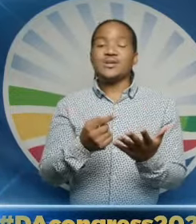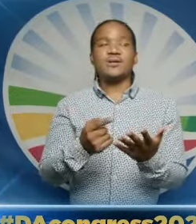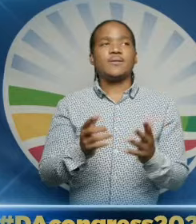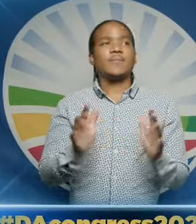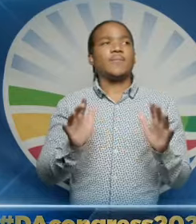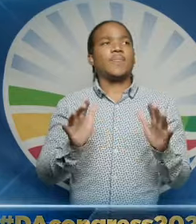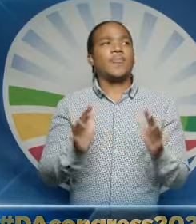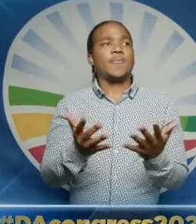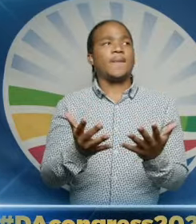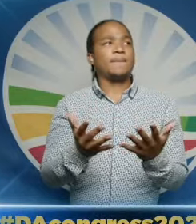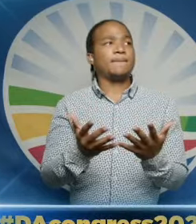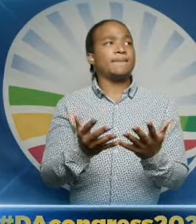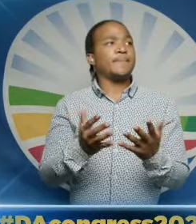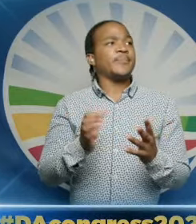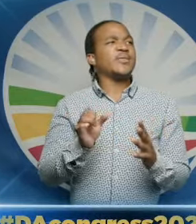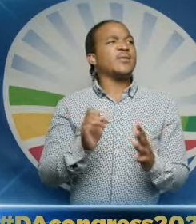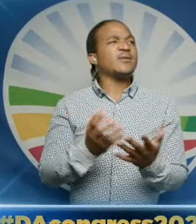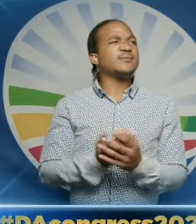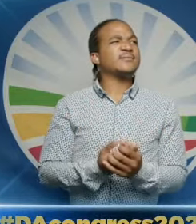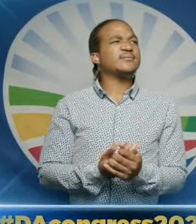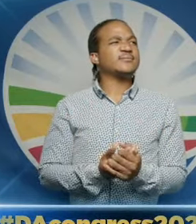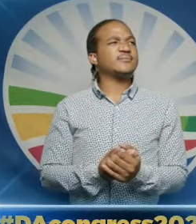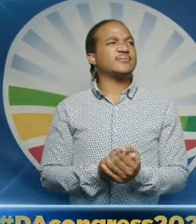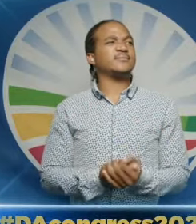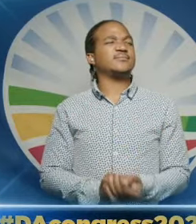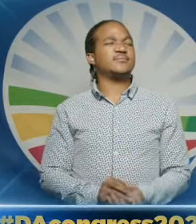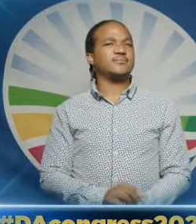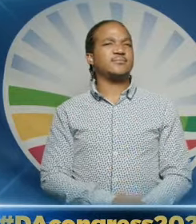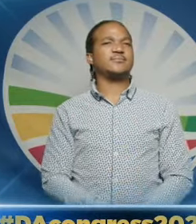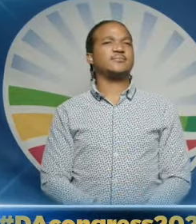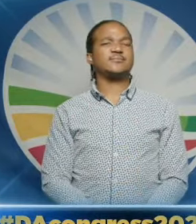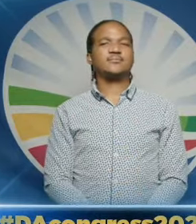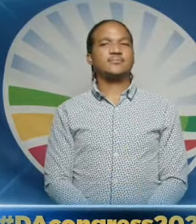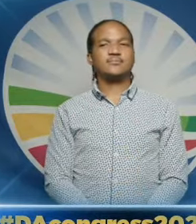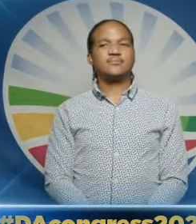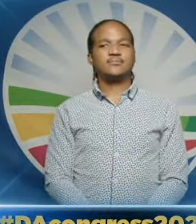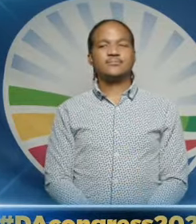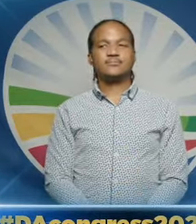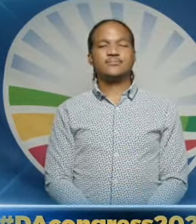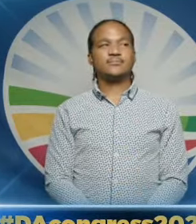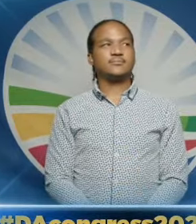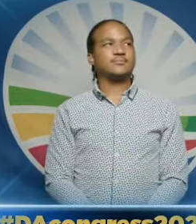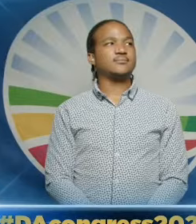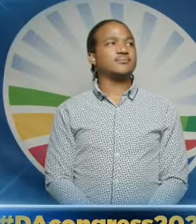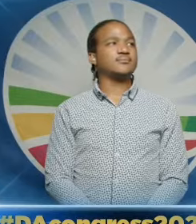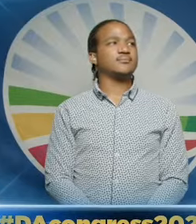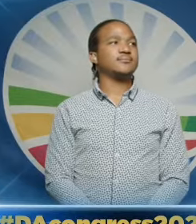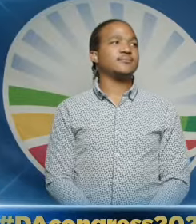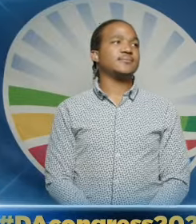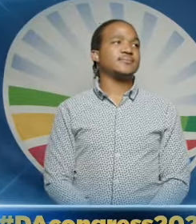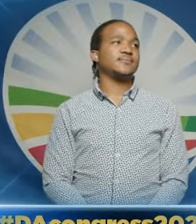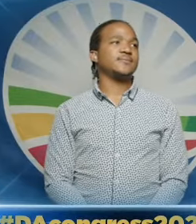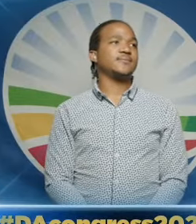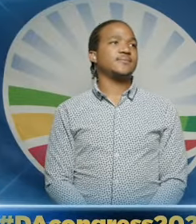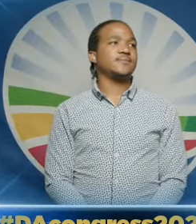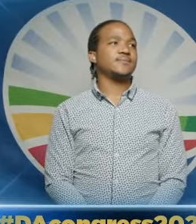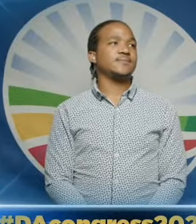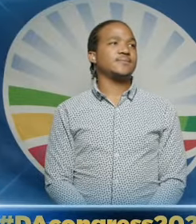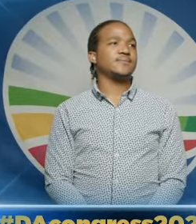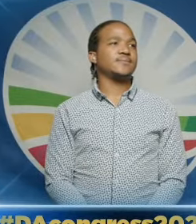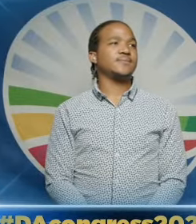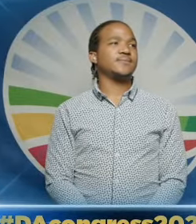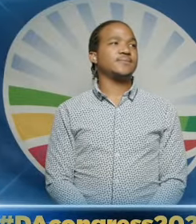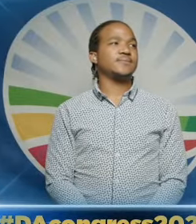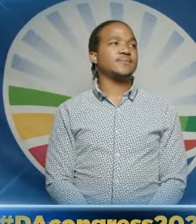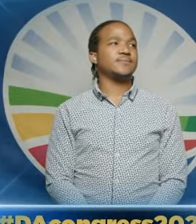conversation online? Nazli, that's something that makes the DA Congress so special. we actually invite South Africa in.